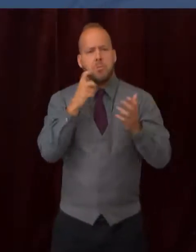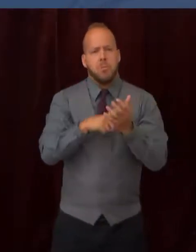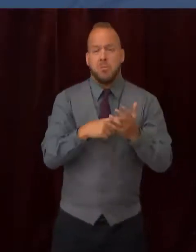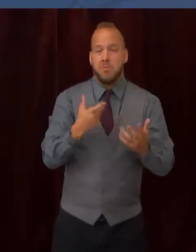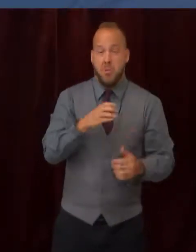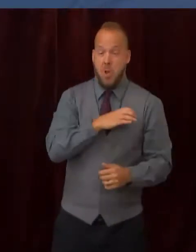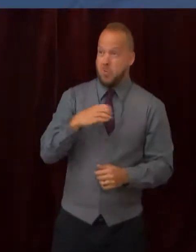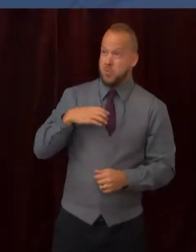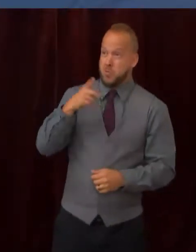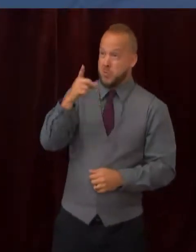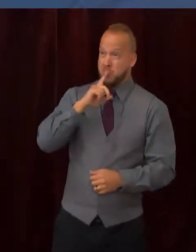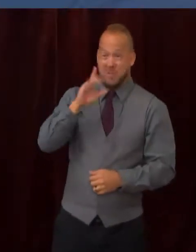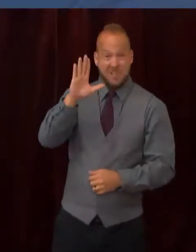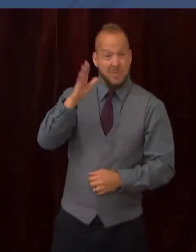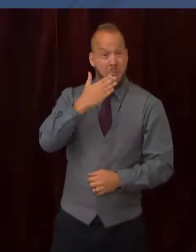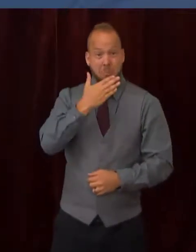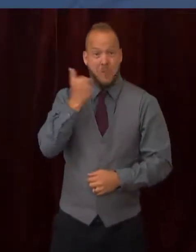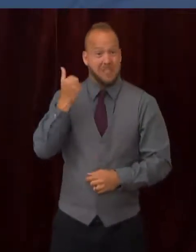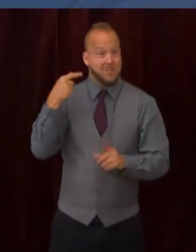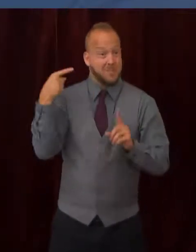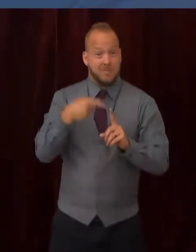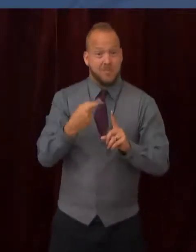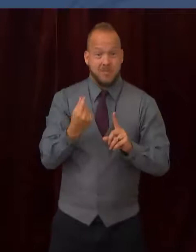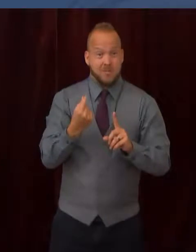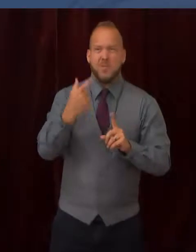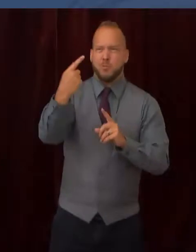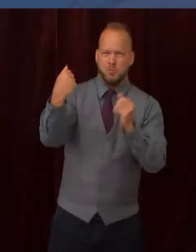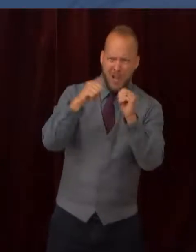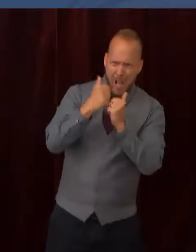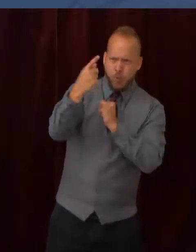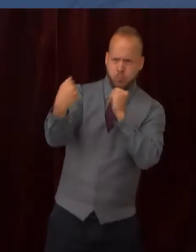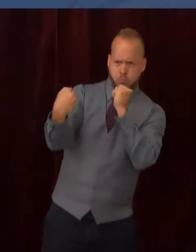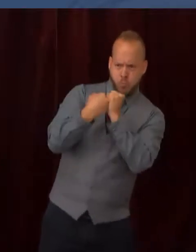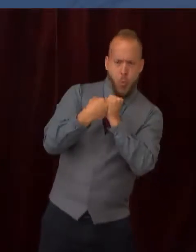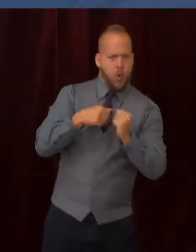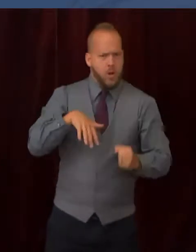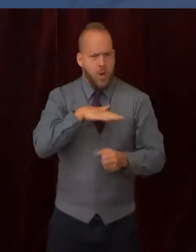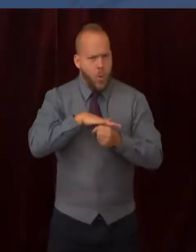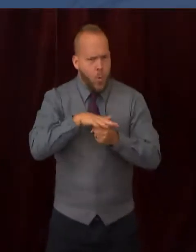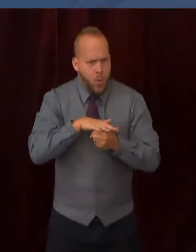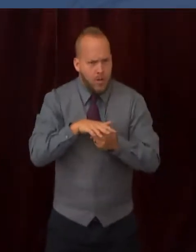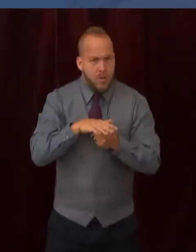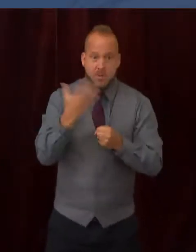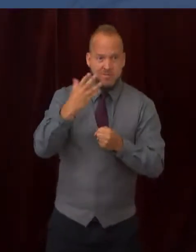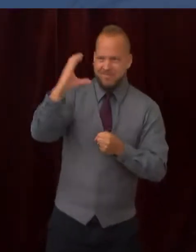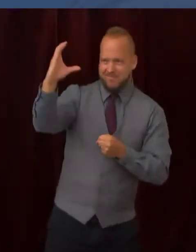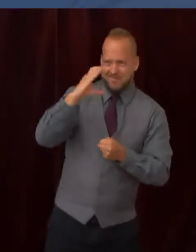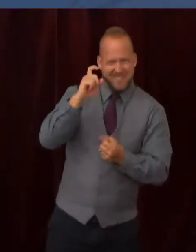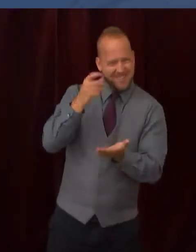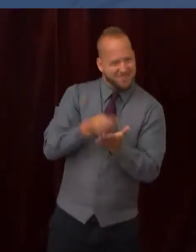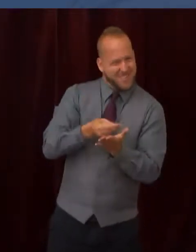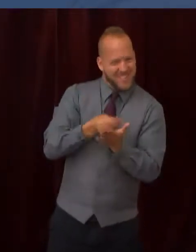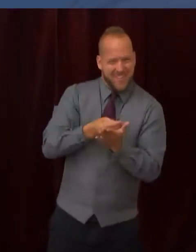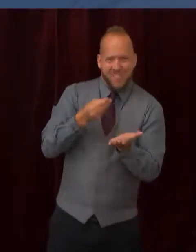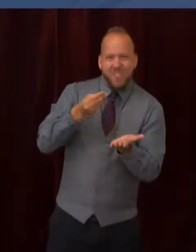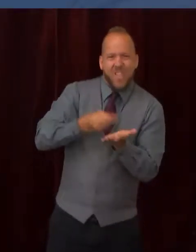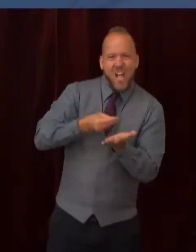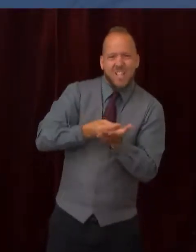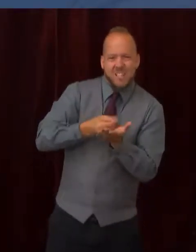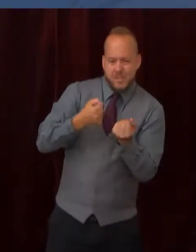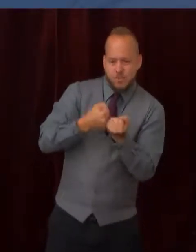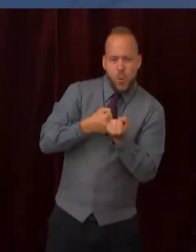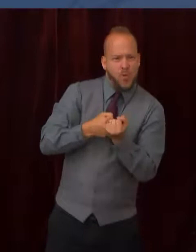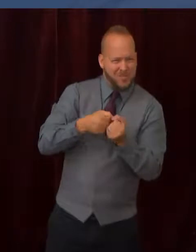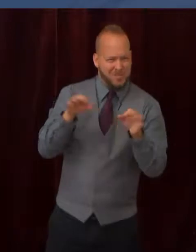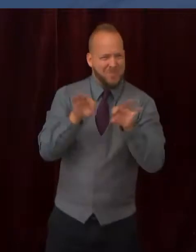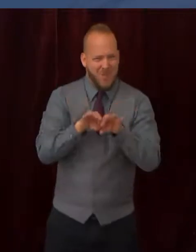state pretty significant amounts of dollars to have law enforcement, firefighters, transit officials to